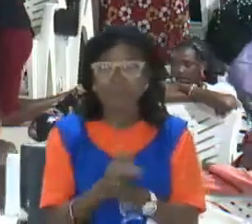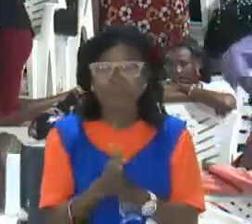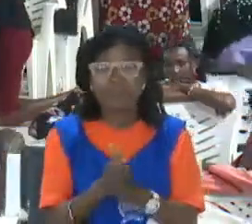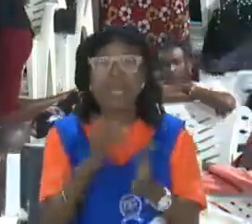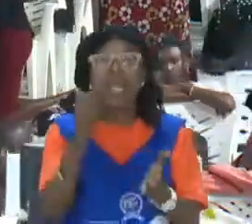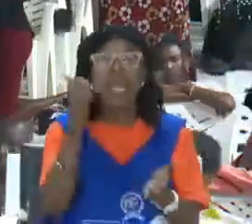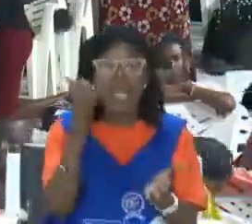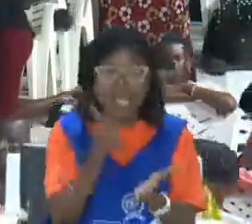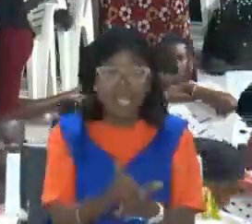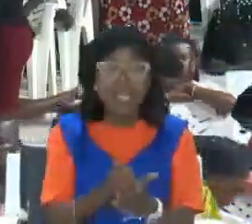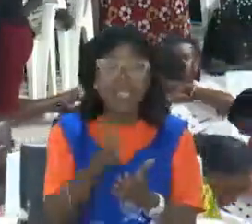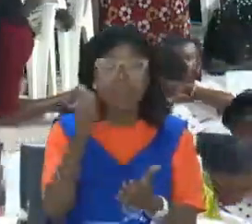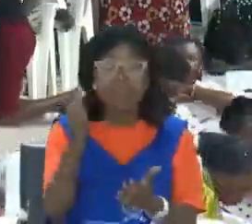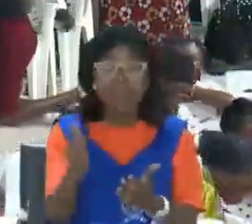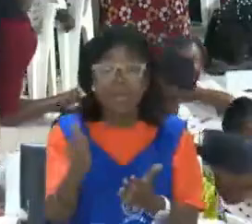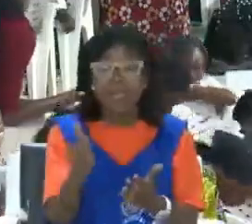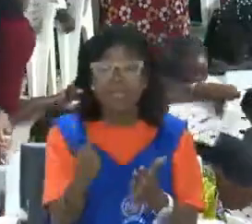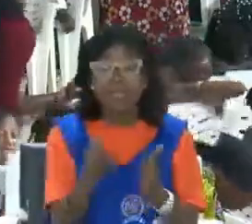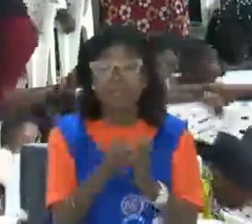Amen.